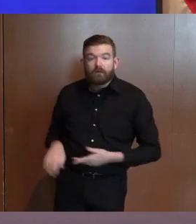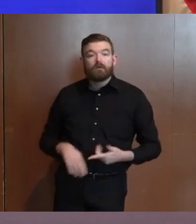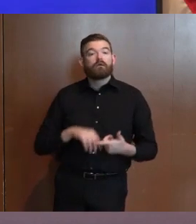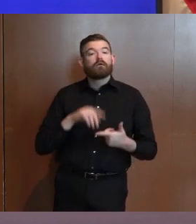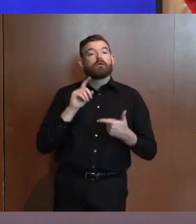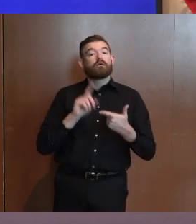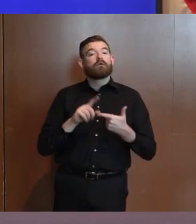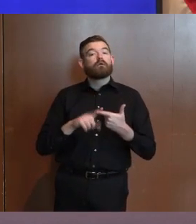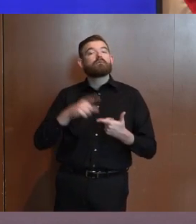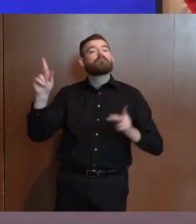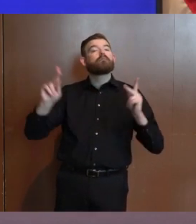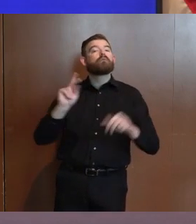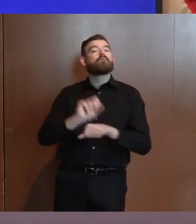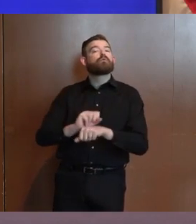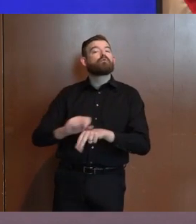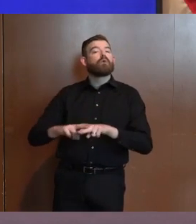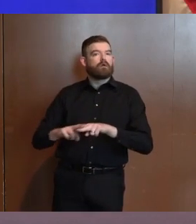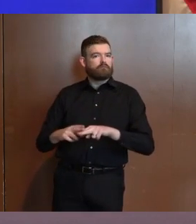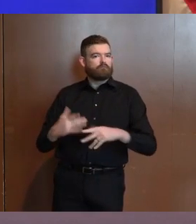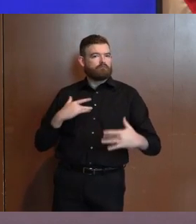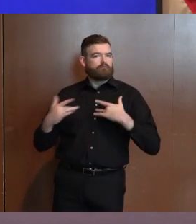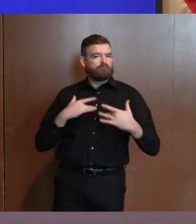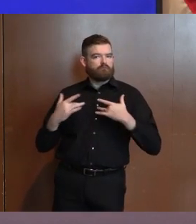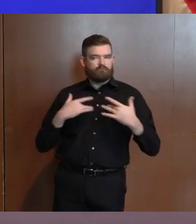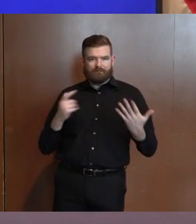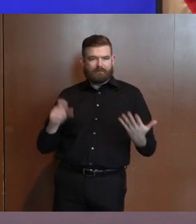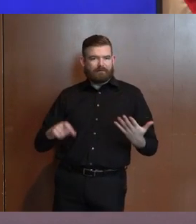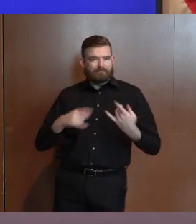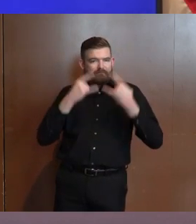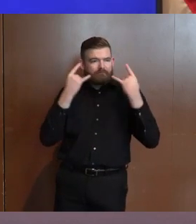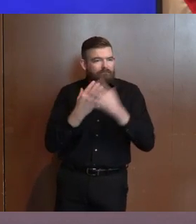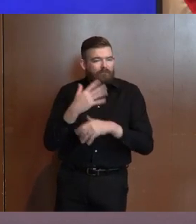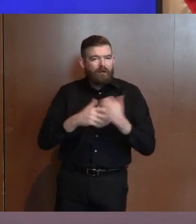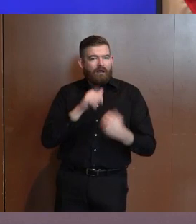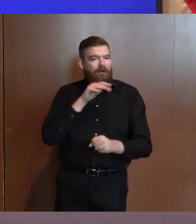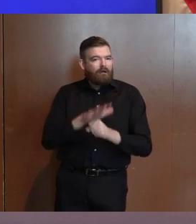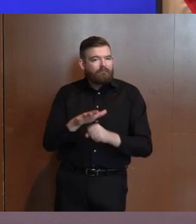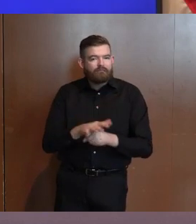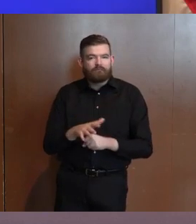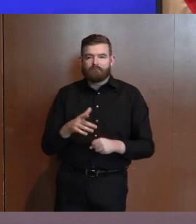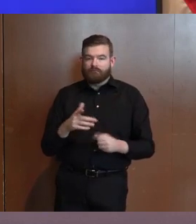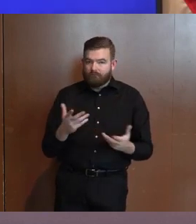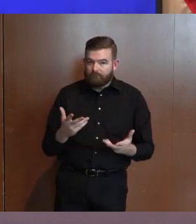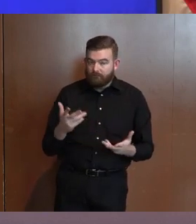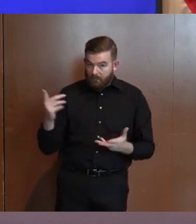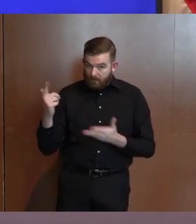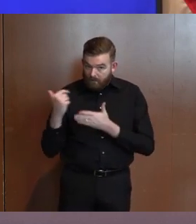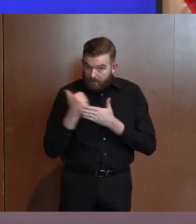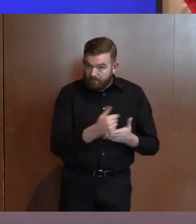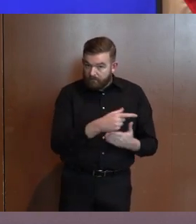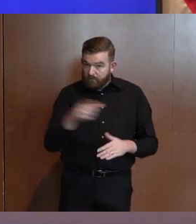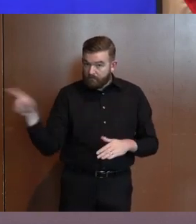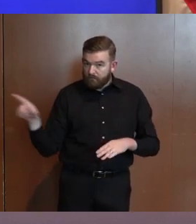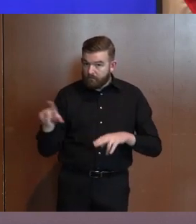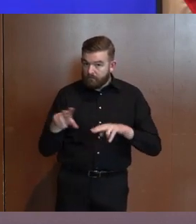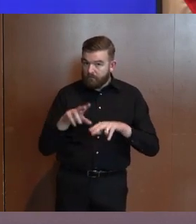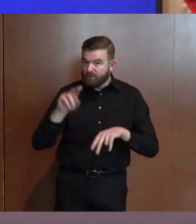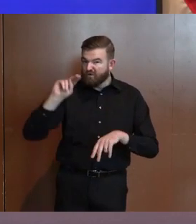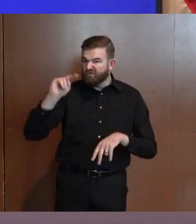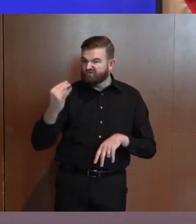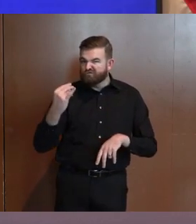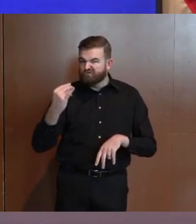schedule and packed trains. Are you doing anything to get PPE to the New Jersey Transit employees? And are you